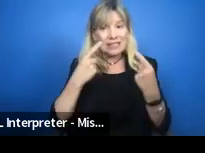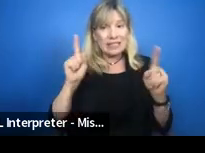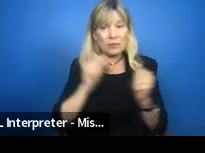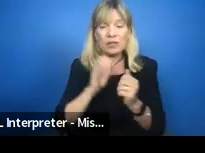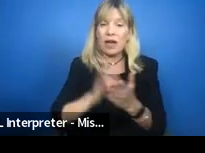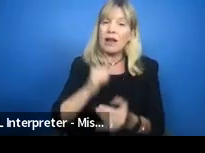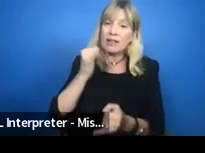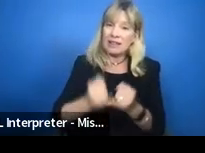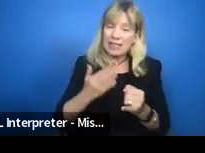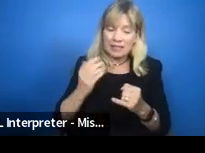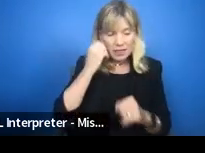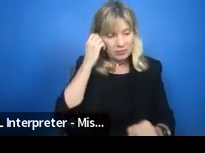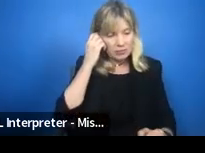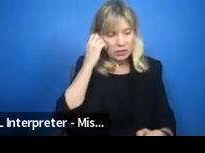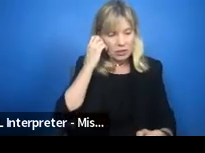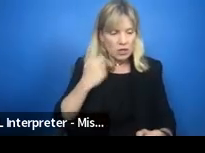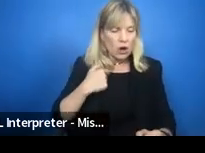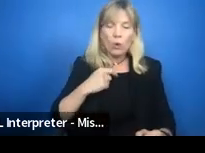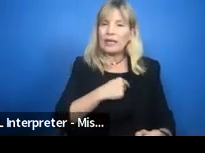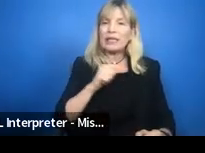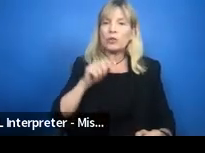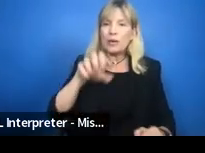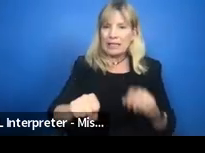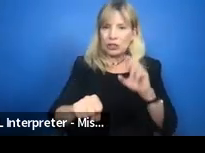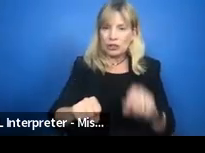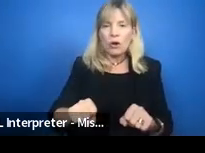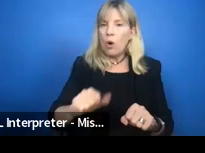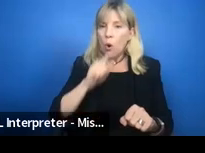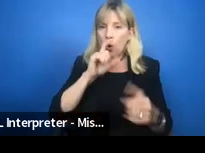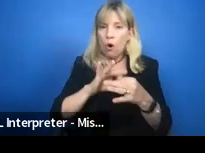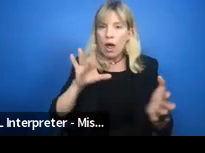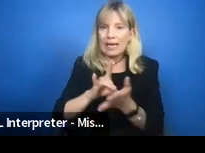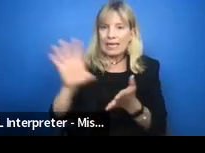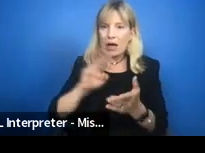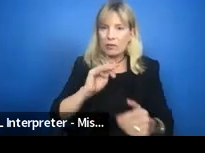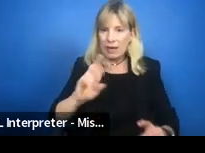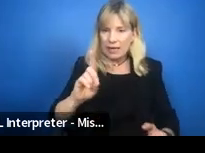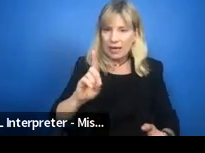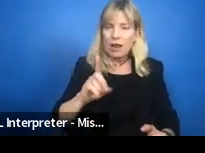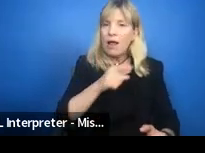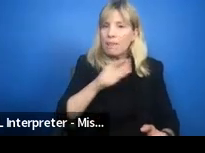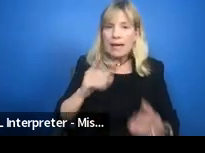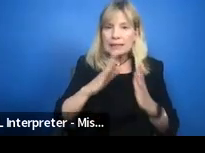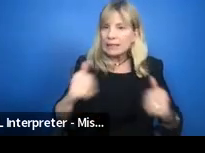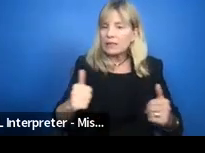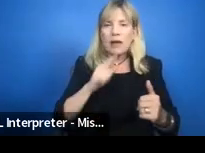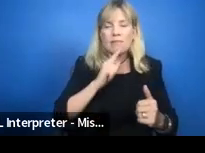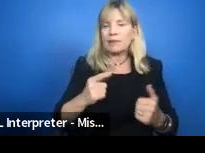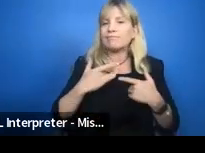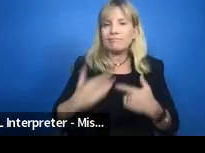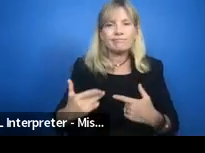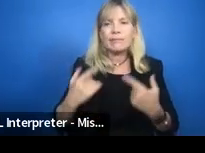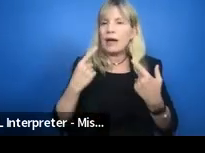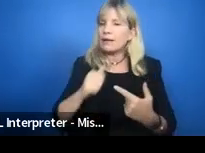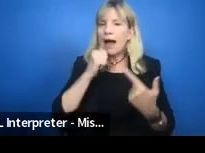lastly, we need to catch those who get disenrolled from Medicaid. Medicaid systems have been notoriously